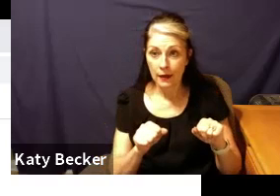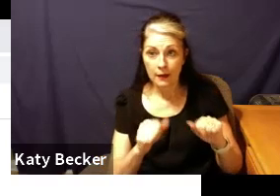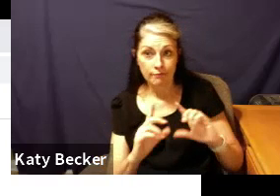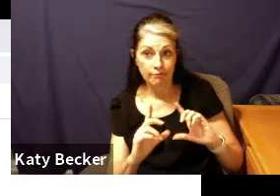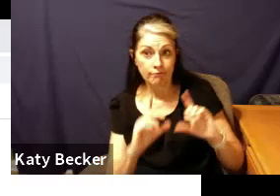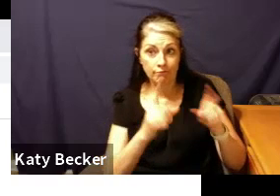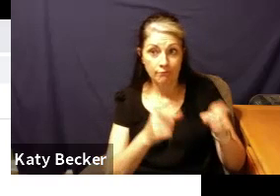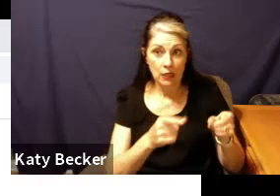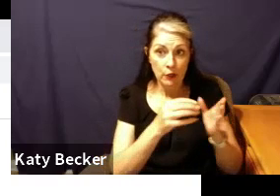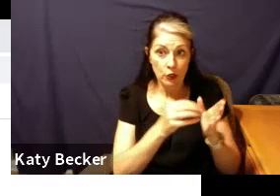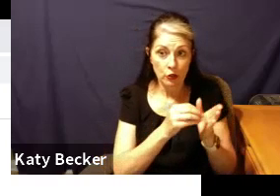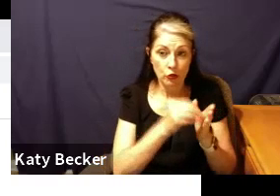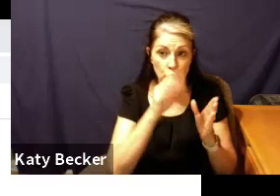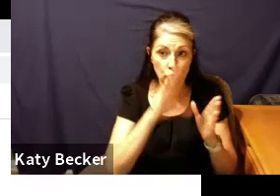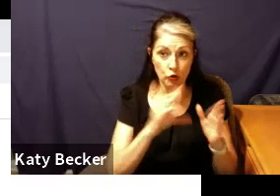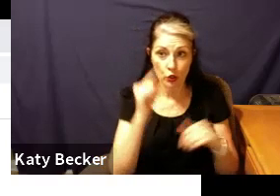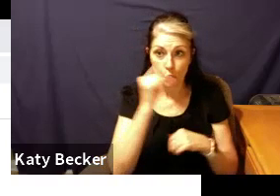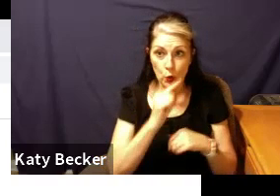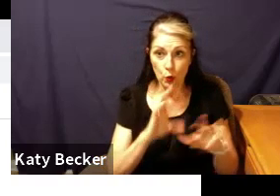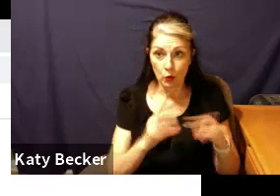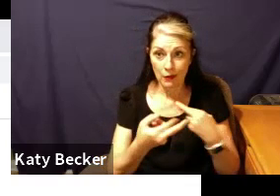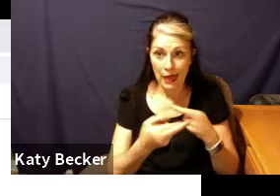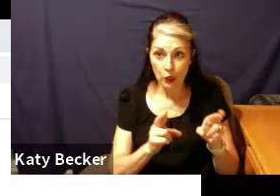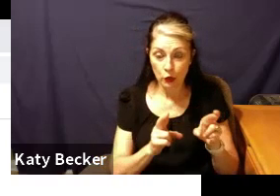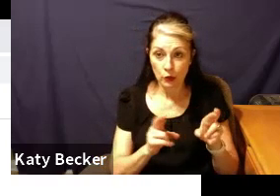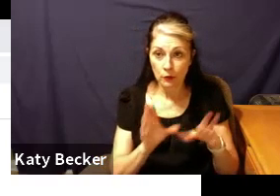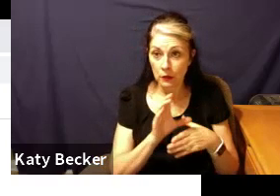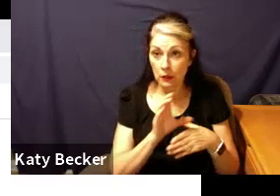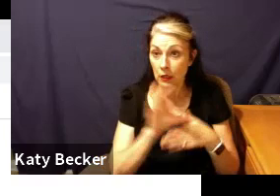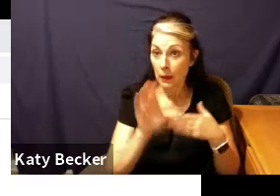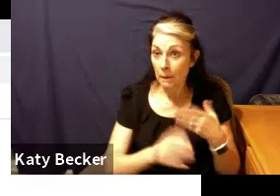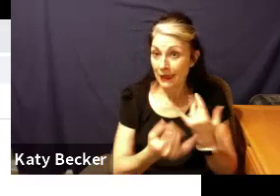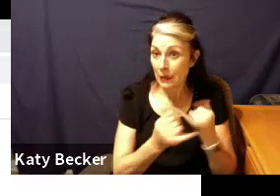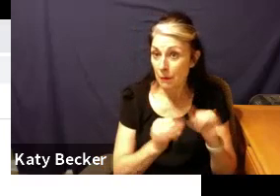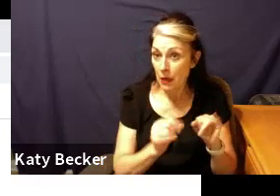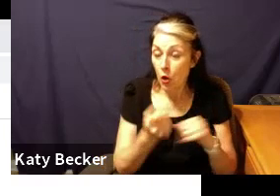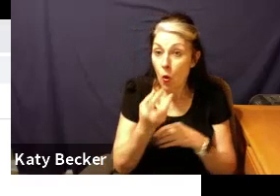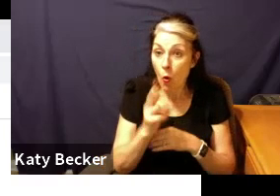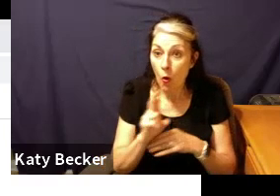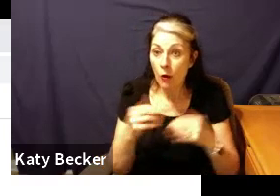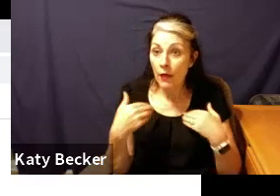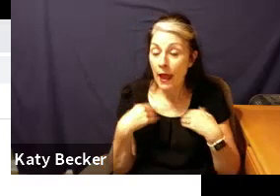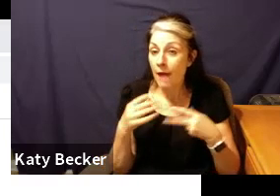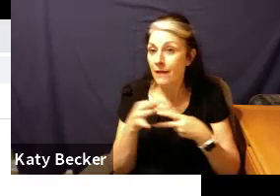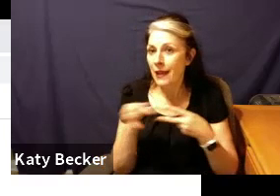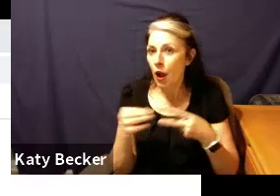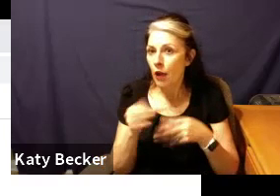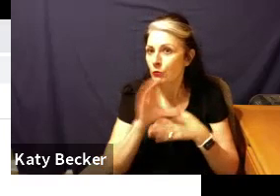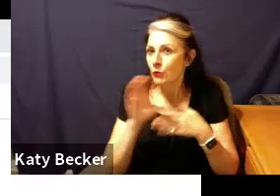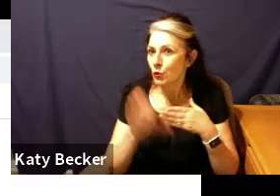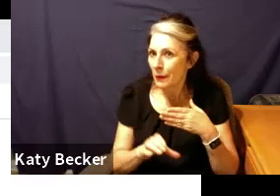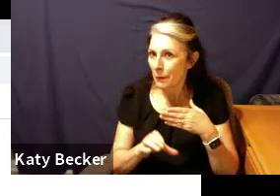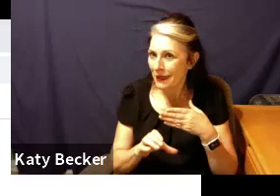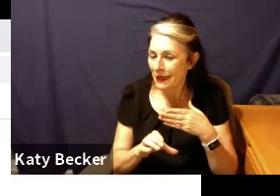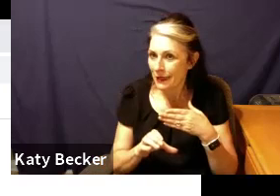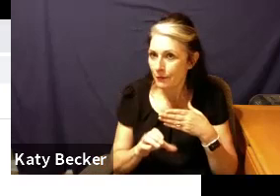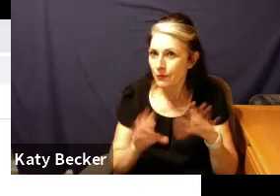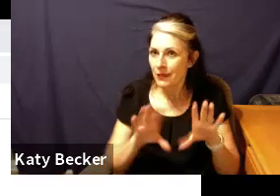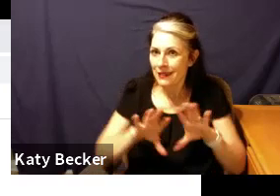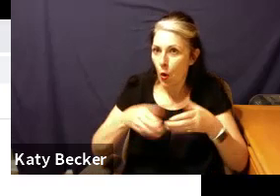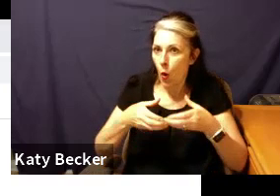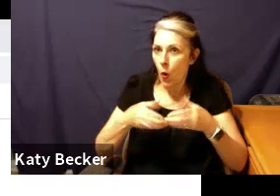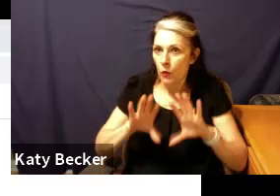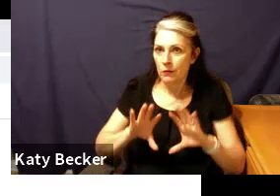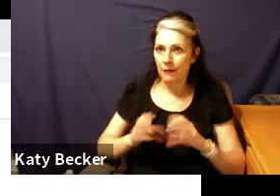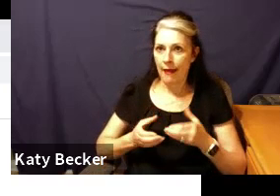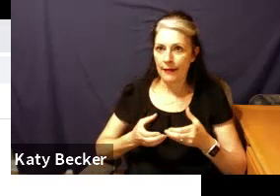do in the Google Classroom, where they can complete them independently, or they have the option to complete them as a whole class.